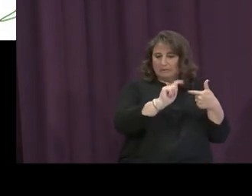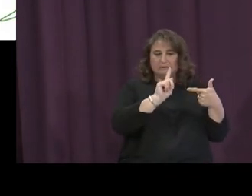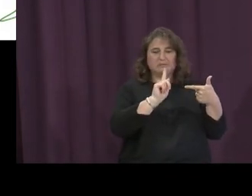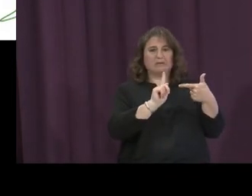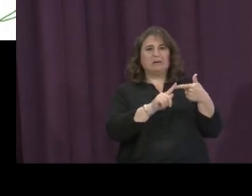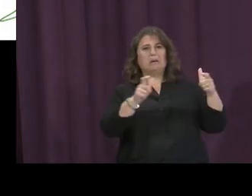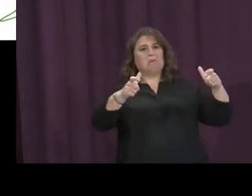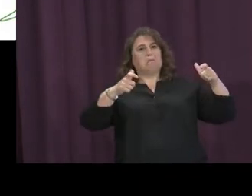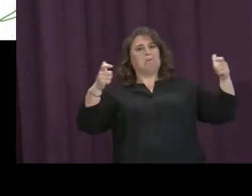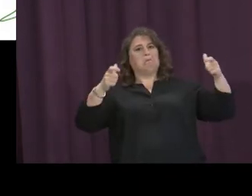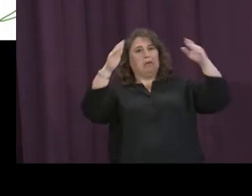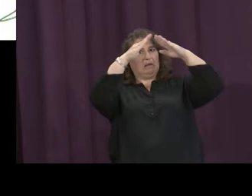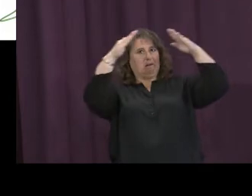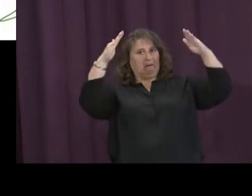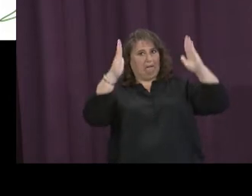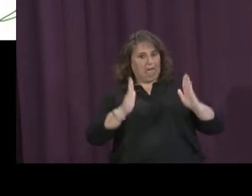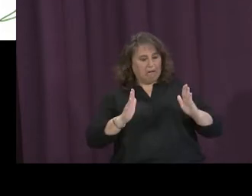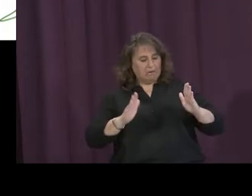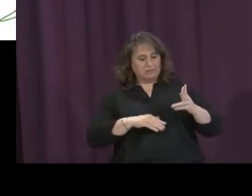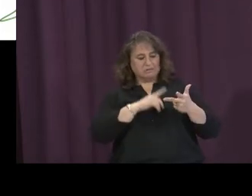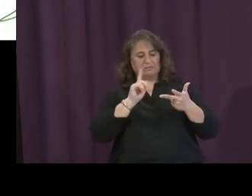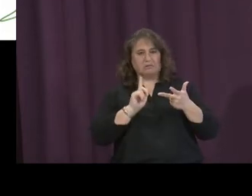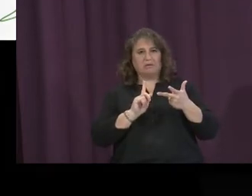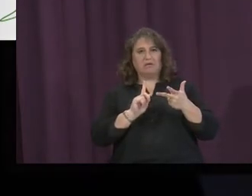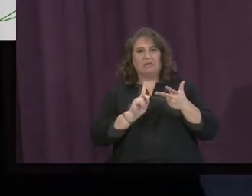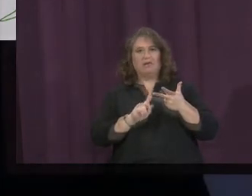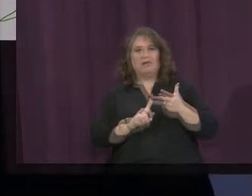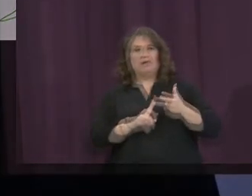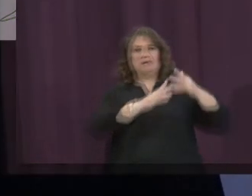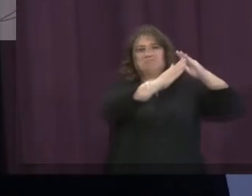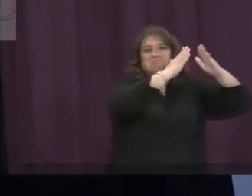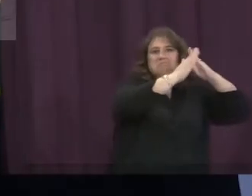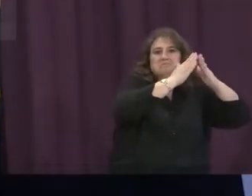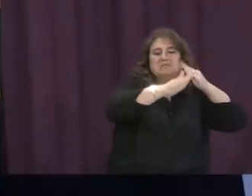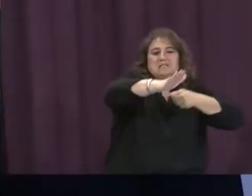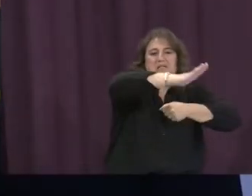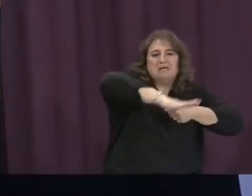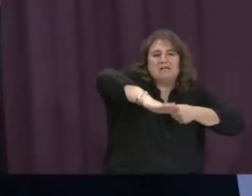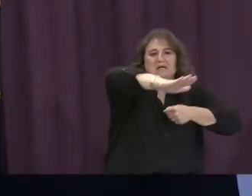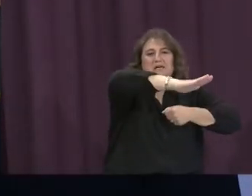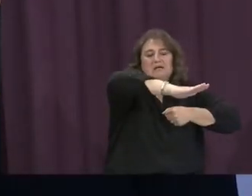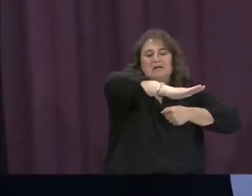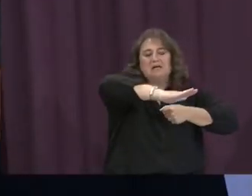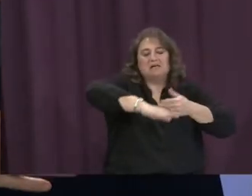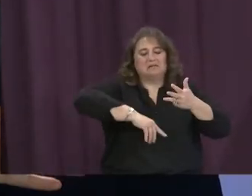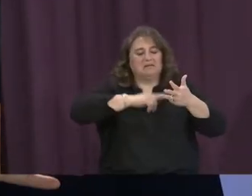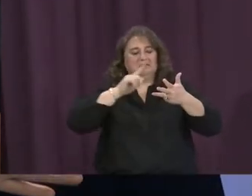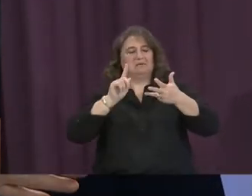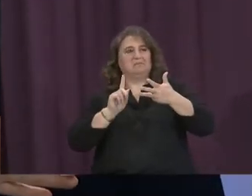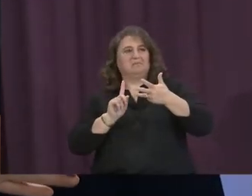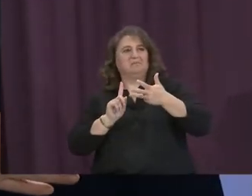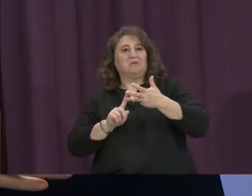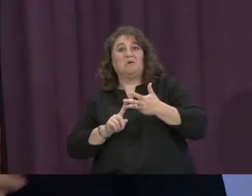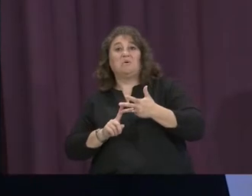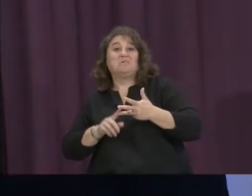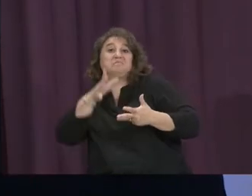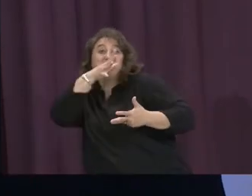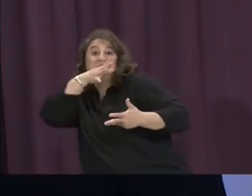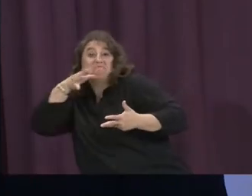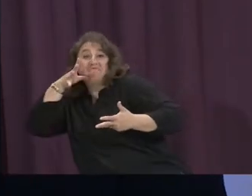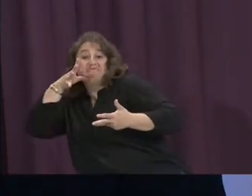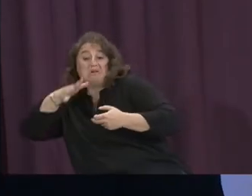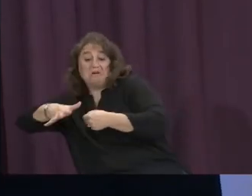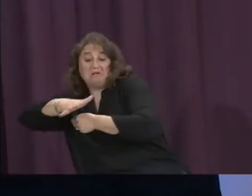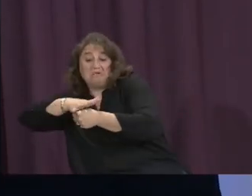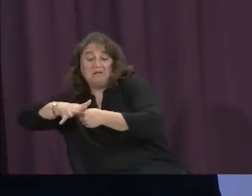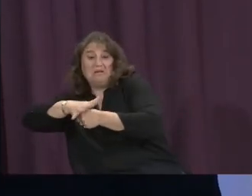a larger home, it could be in an urban, it could be mm-hmm. like say out in the country.